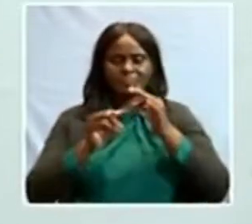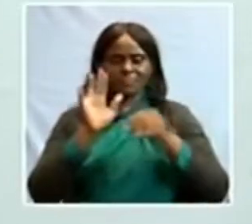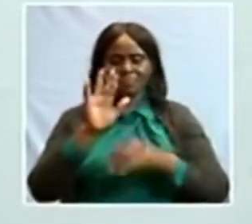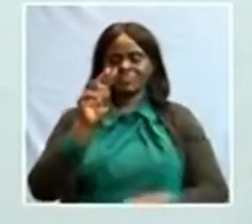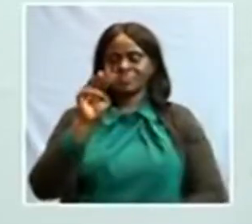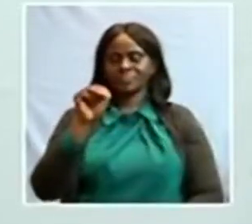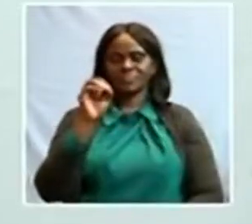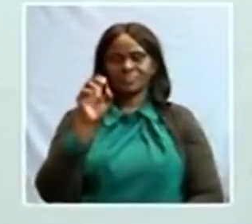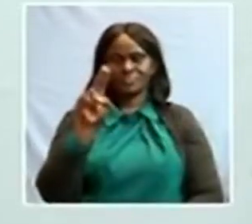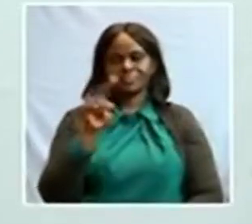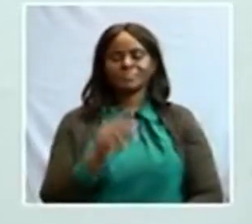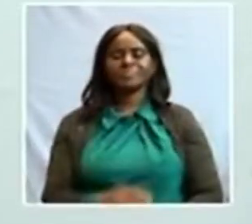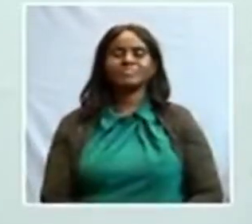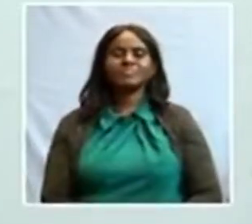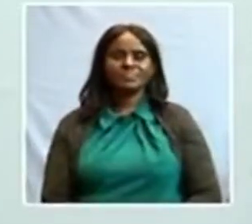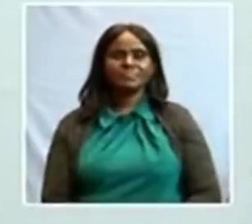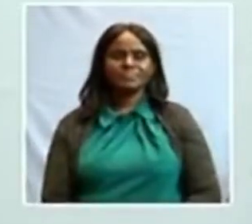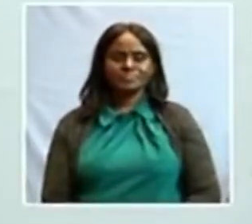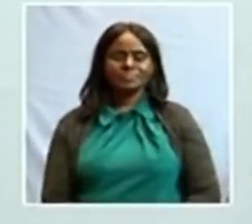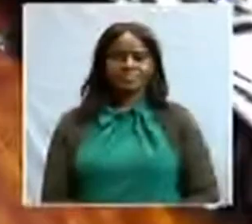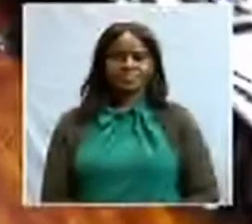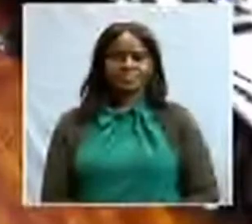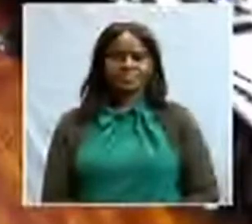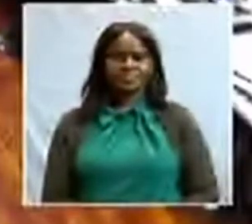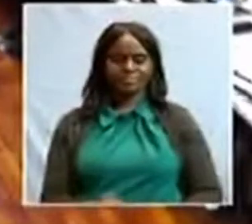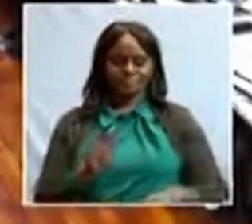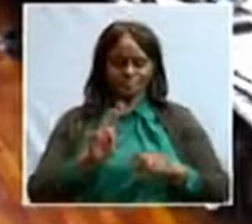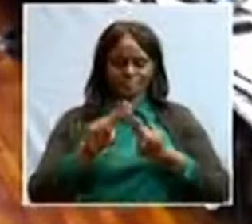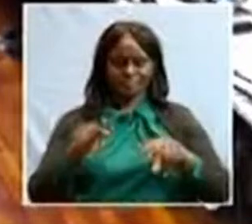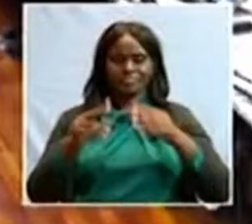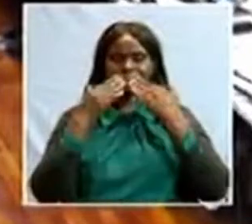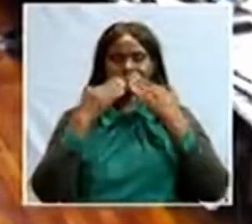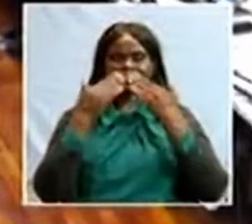memorandum. Thank you, Chair.